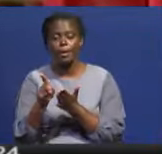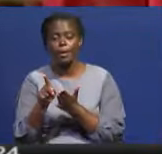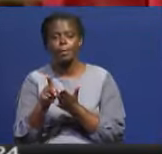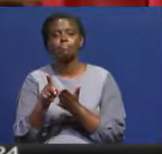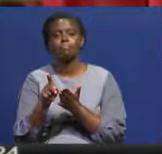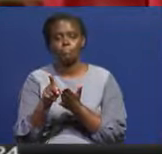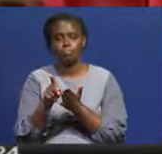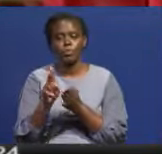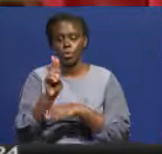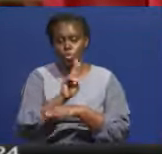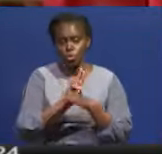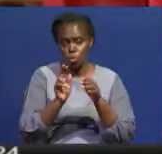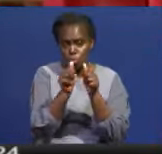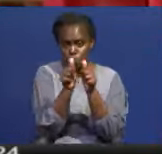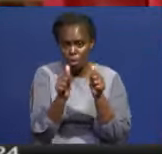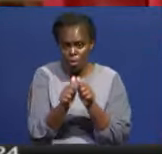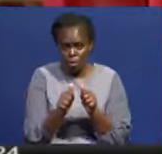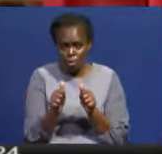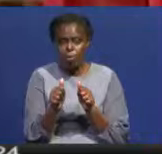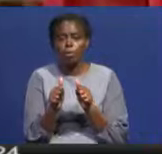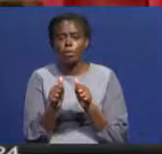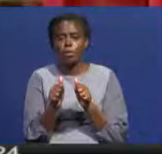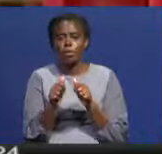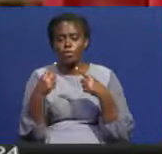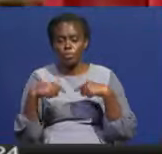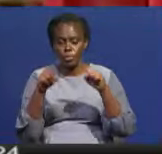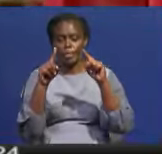spent correctly for the